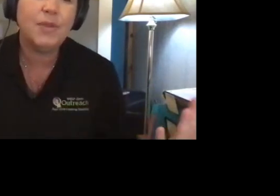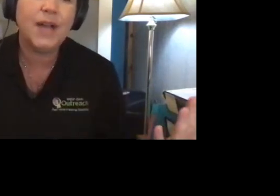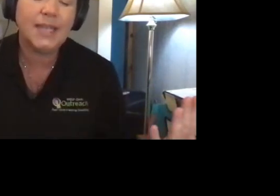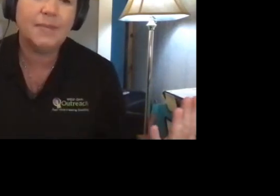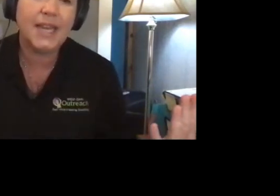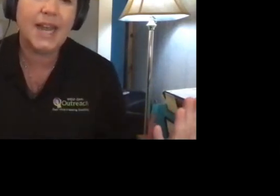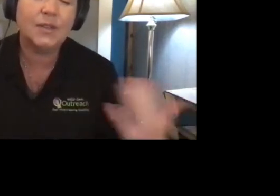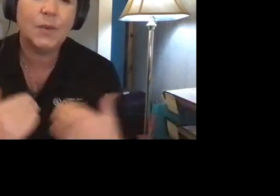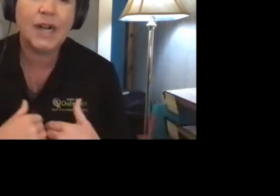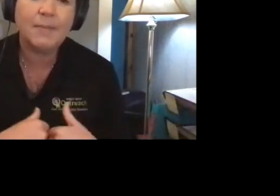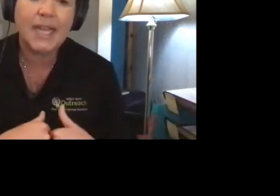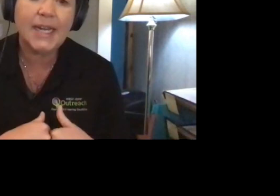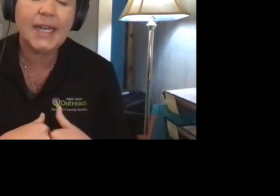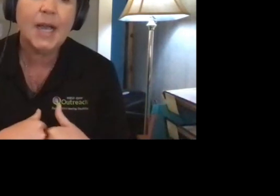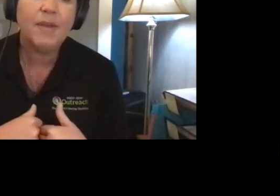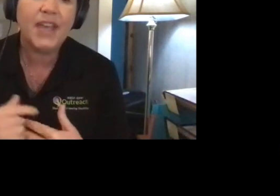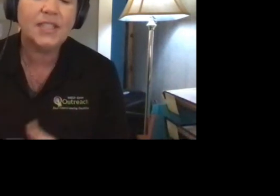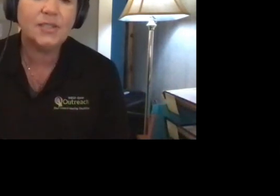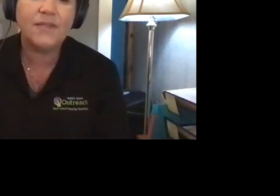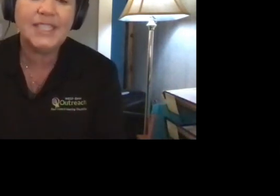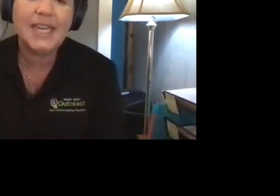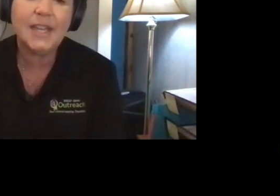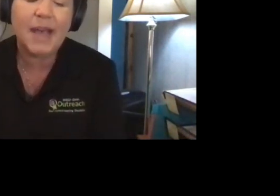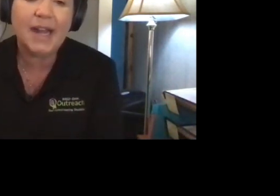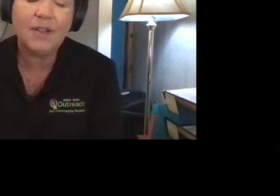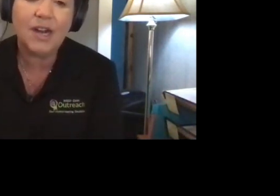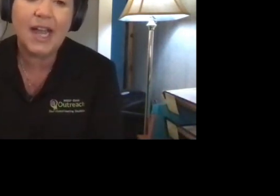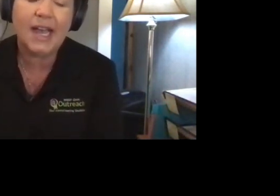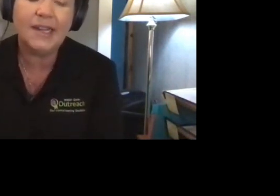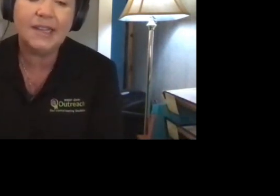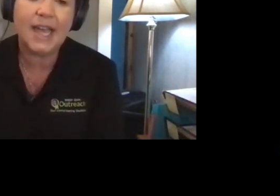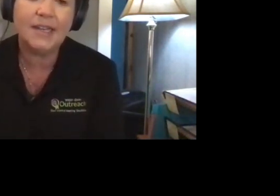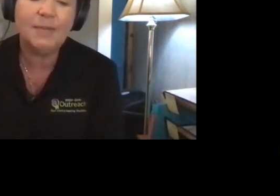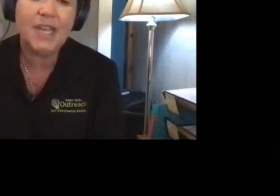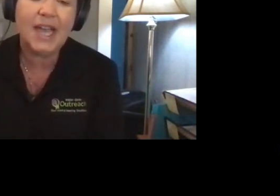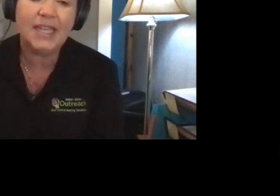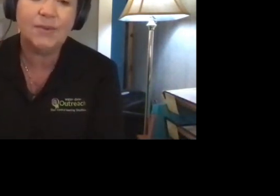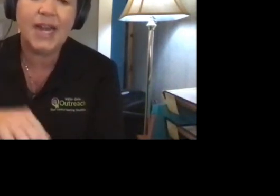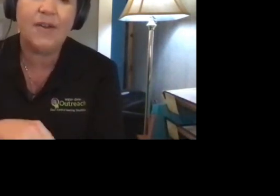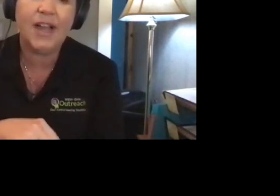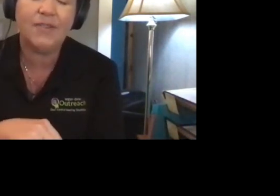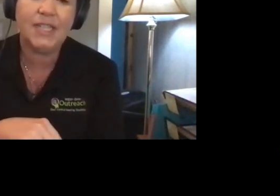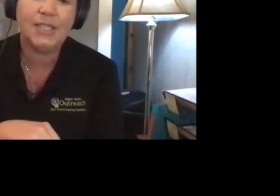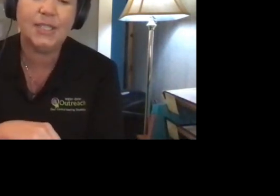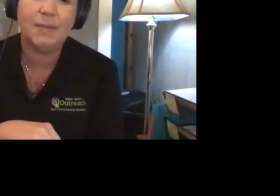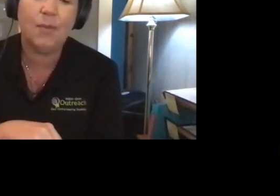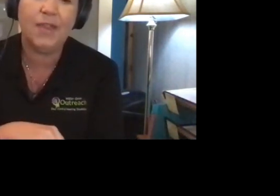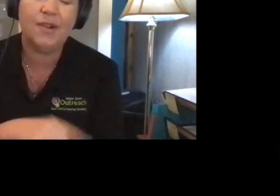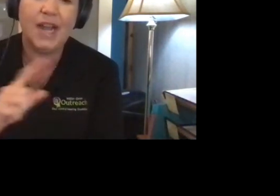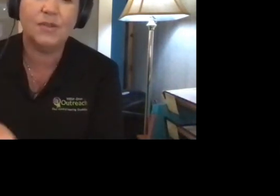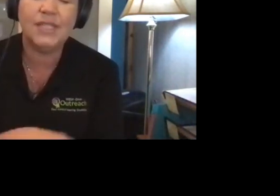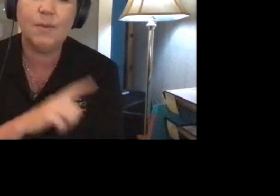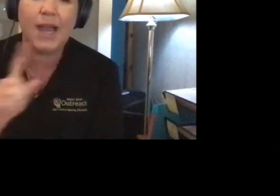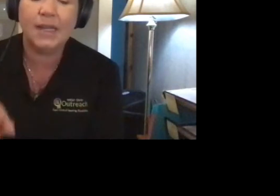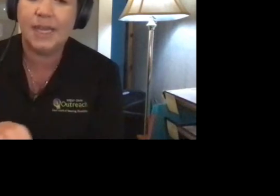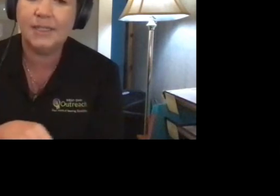keep you guys updated as we're updated, but that's just sort of a seed in the back of your head that DPI is right now in conversations about whether or